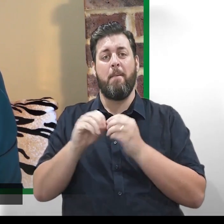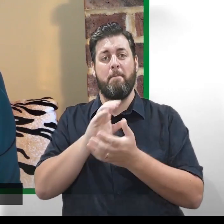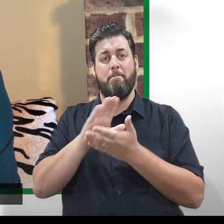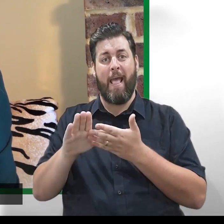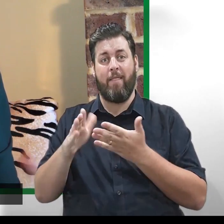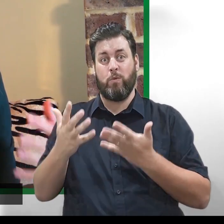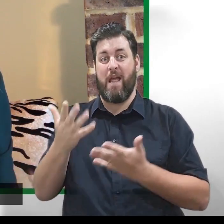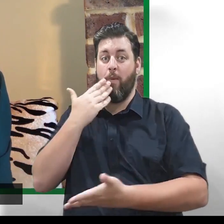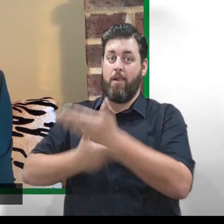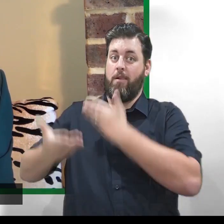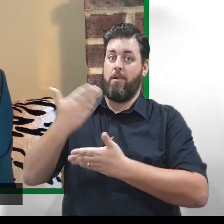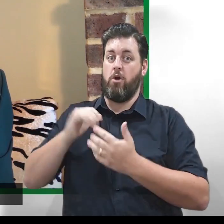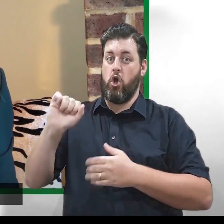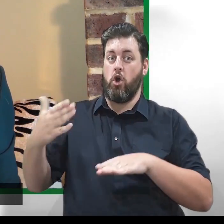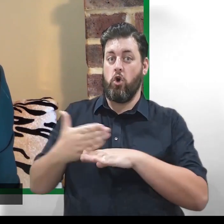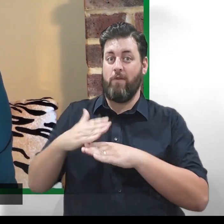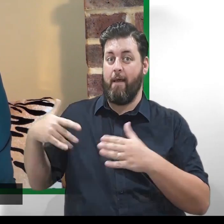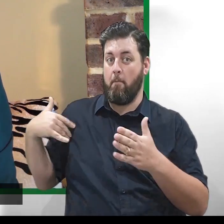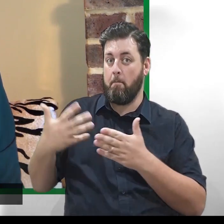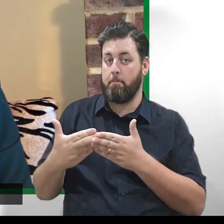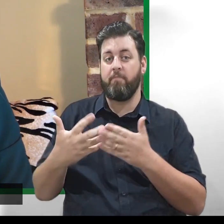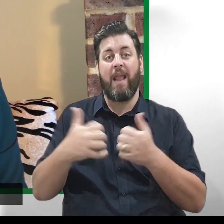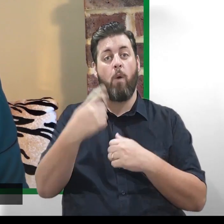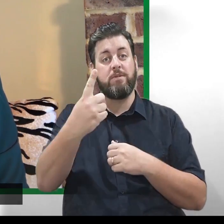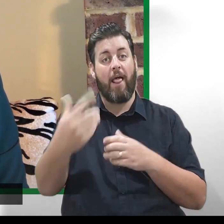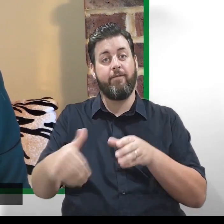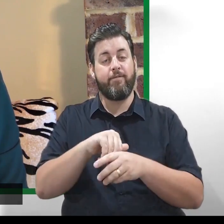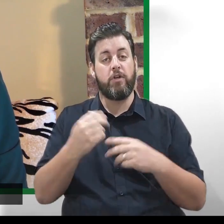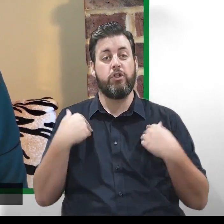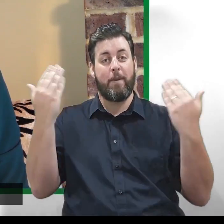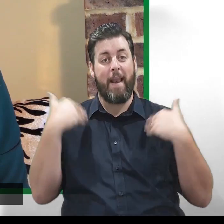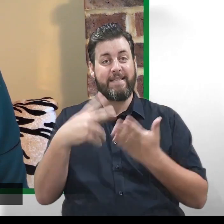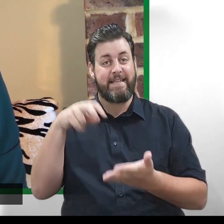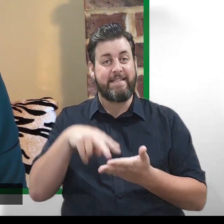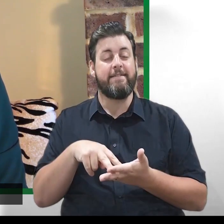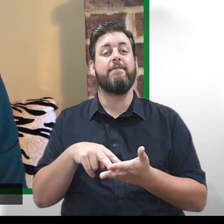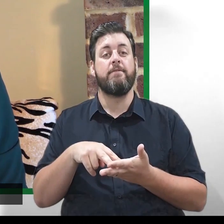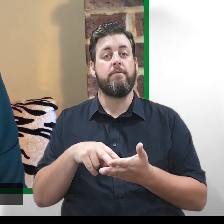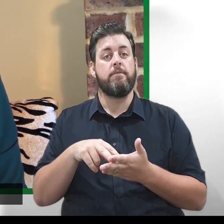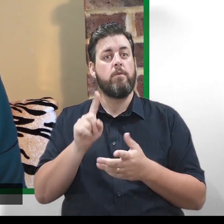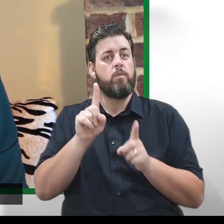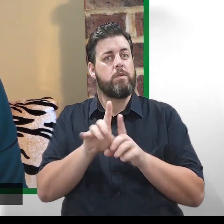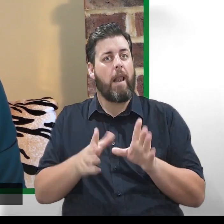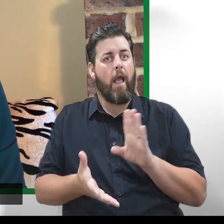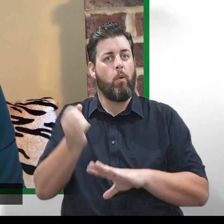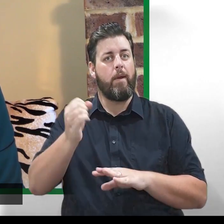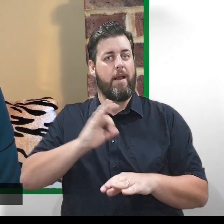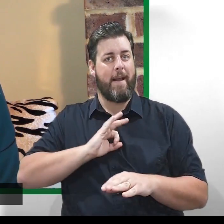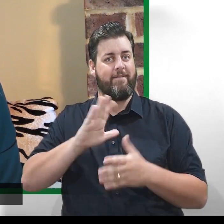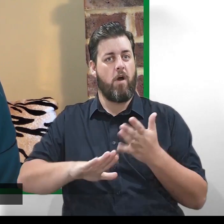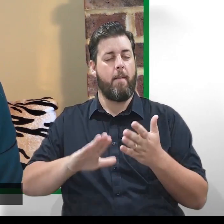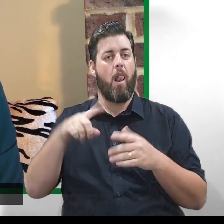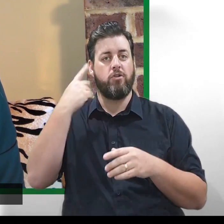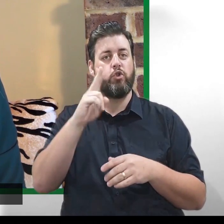telling us more about her incredible career, how to get into gymnastics, and what it was like to win a medal in the London